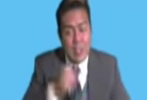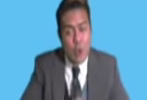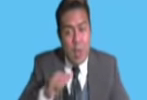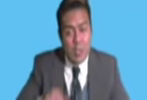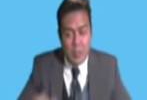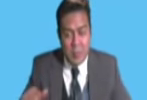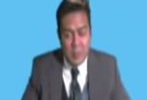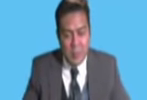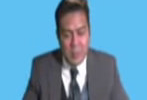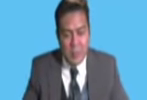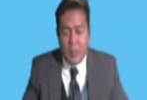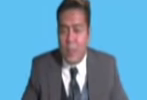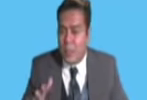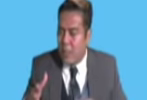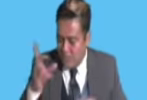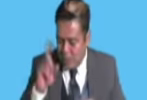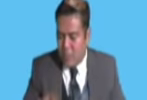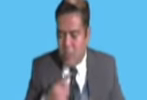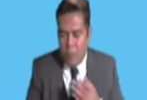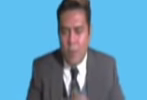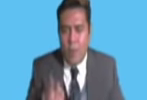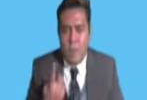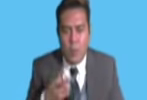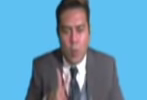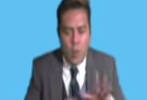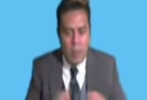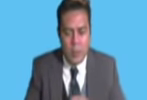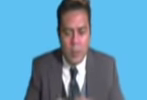system is a breeding ground for corruption.